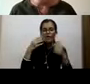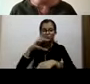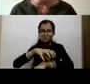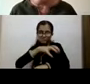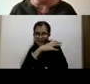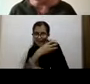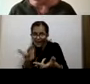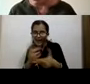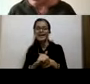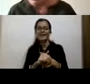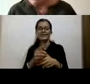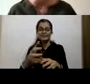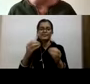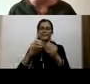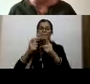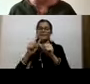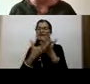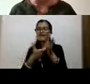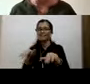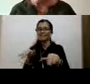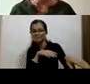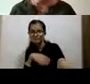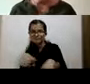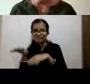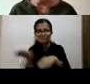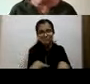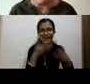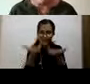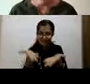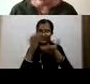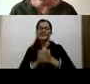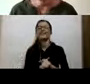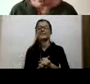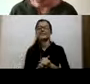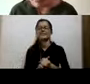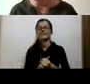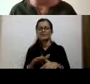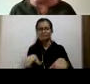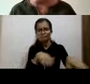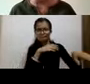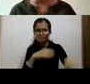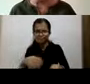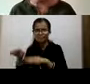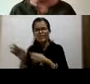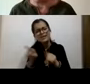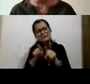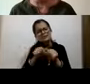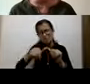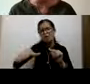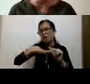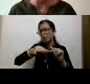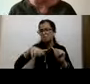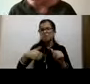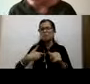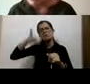And excitingly, that's a bear with a cub. So and again, you know, we were told that bears have been wiped out from this area for a very long time.